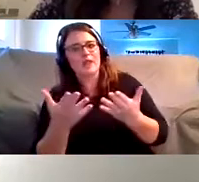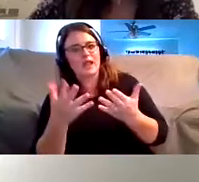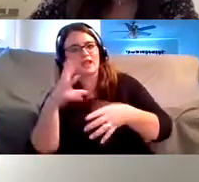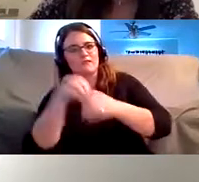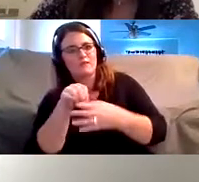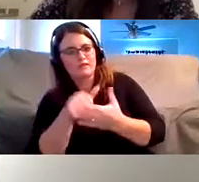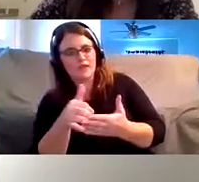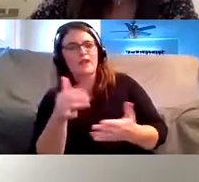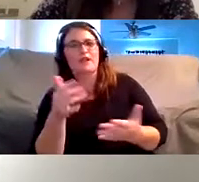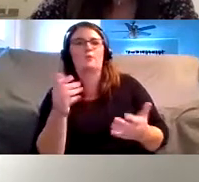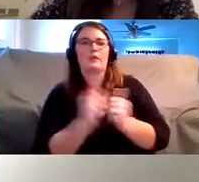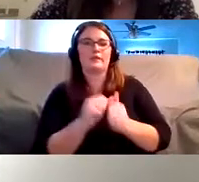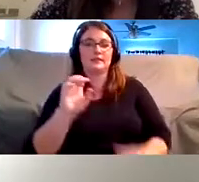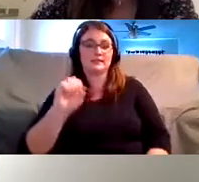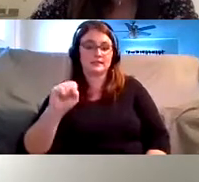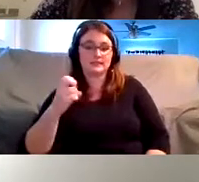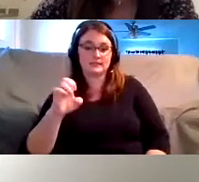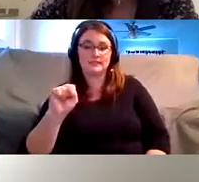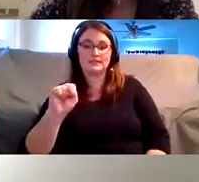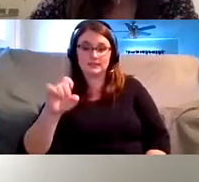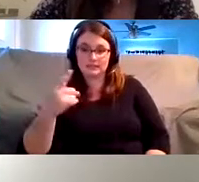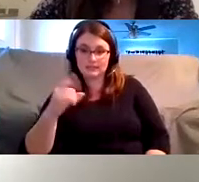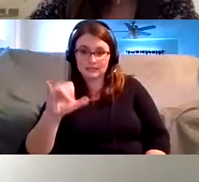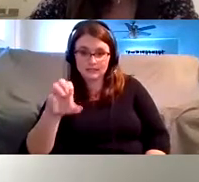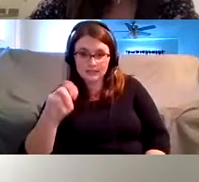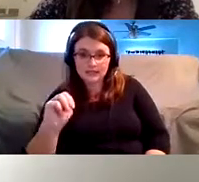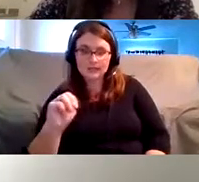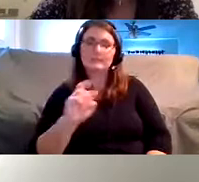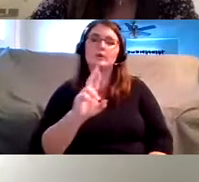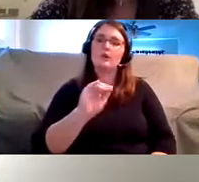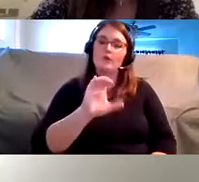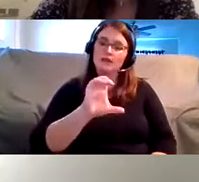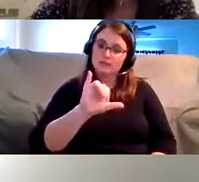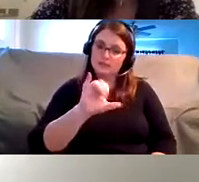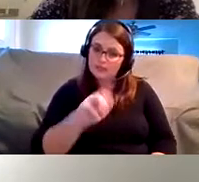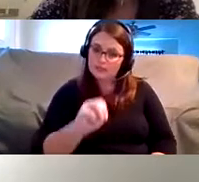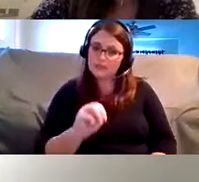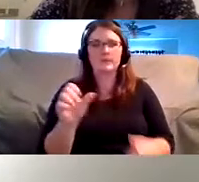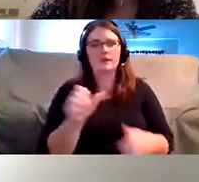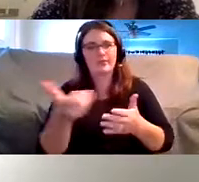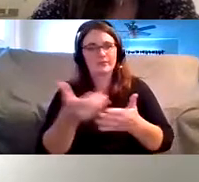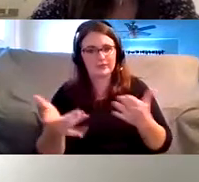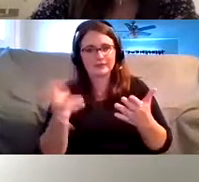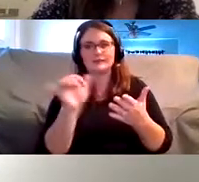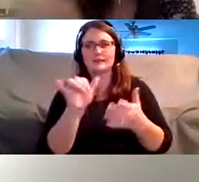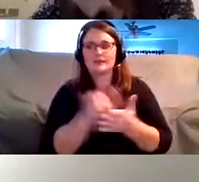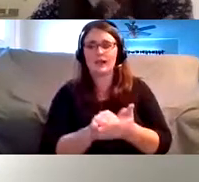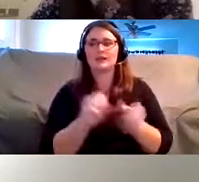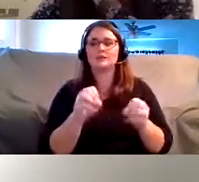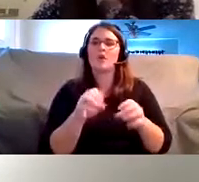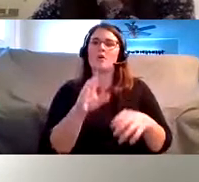and racism and, you know, other isms that are all kind of imbricated in. And so, Carol, it's interesting